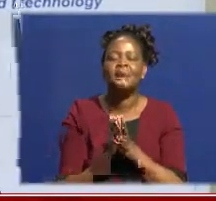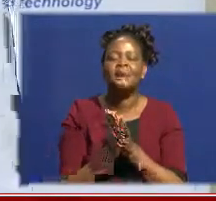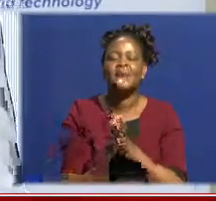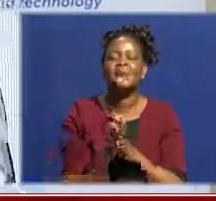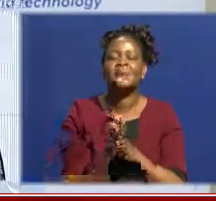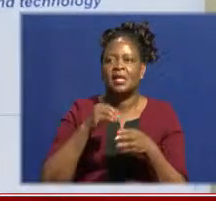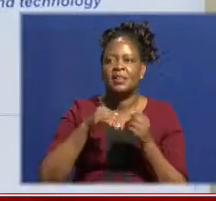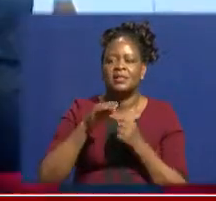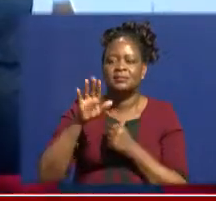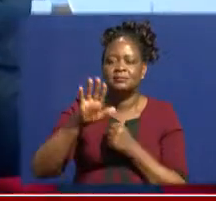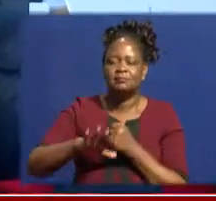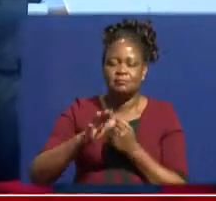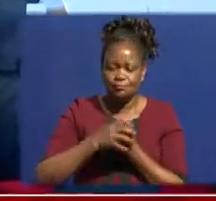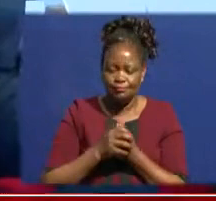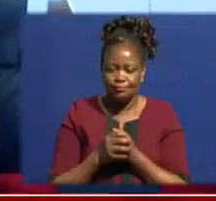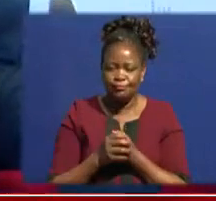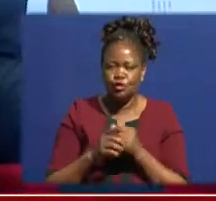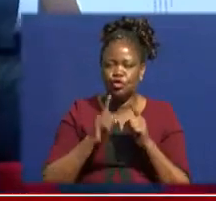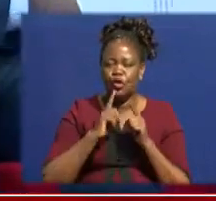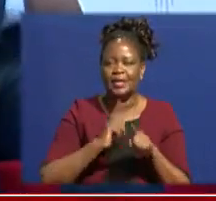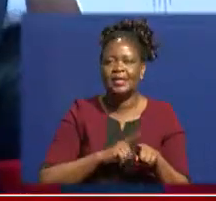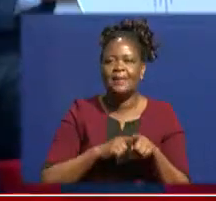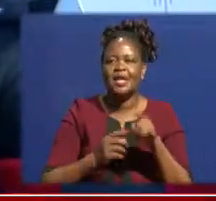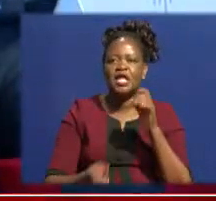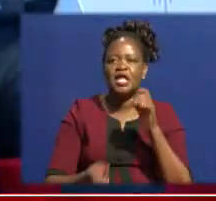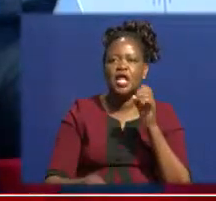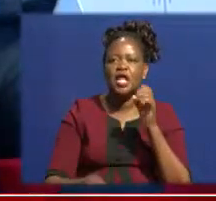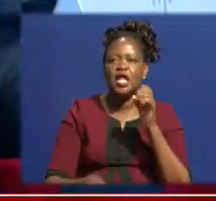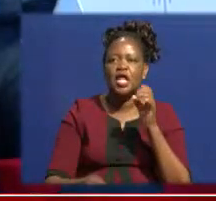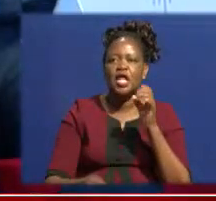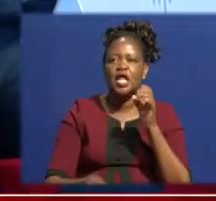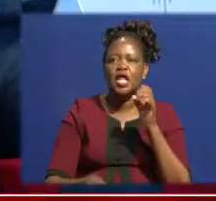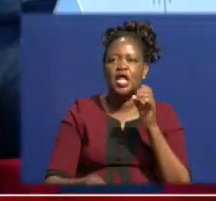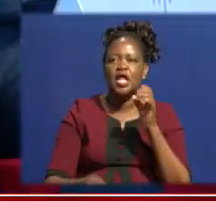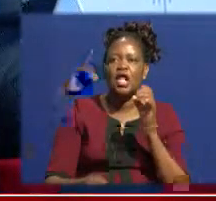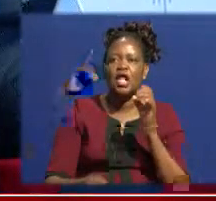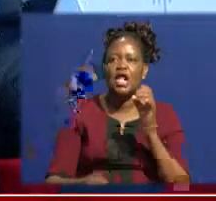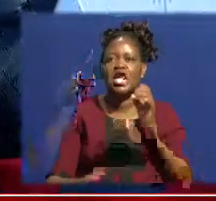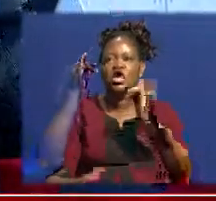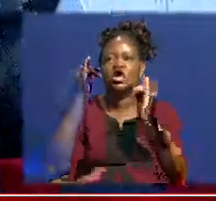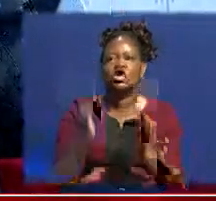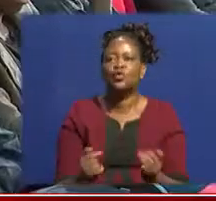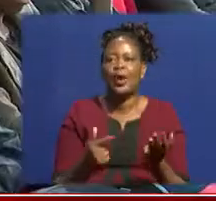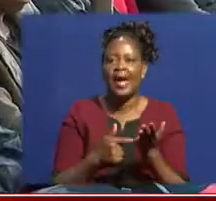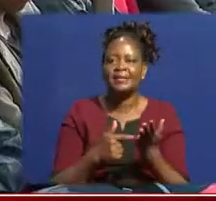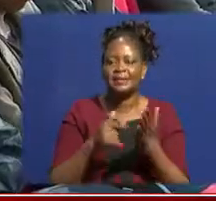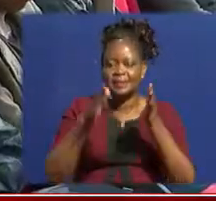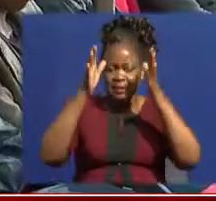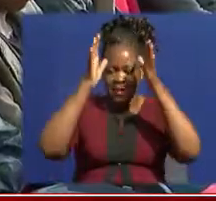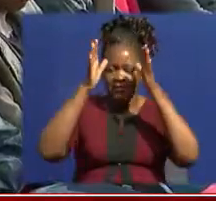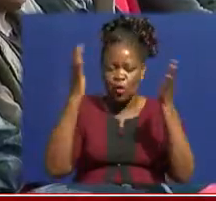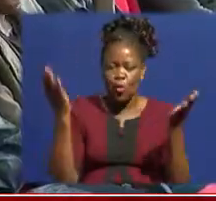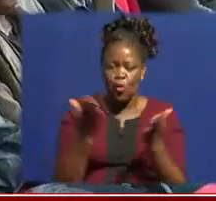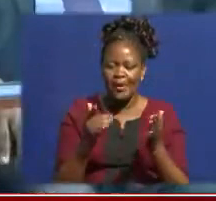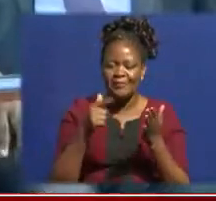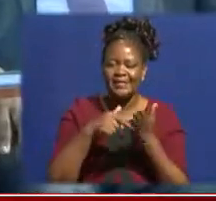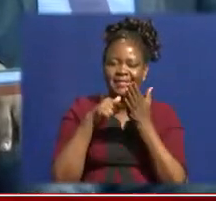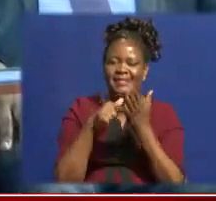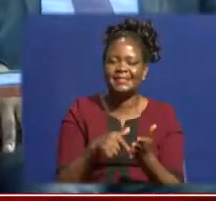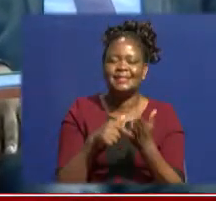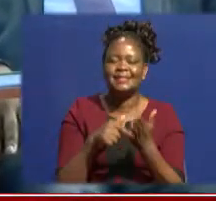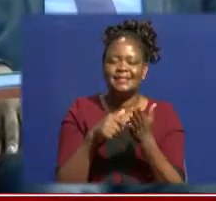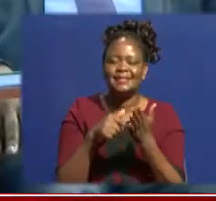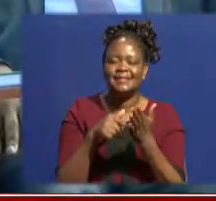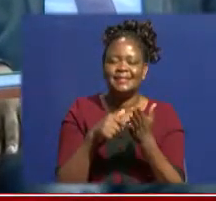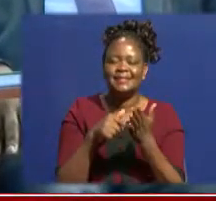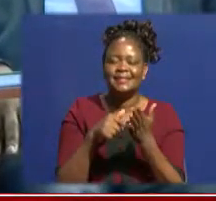invite in these spaces. He was speaking during the launch of the university initiatives, where he emphasized the need